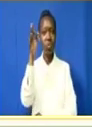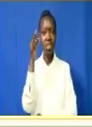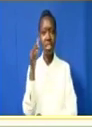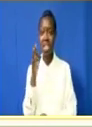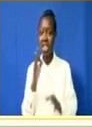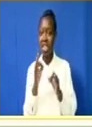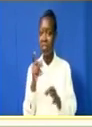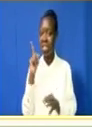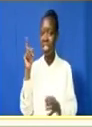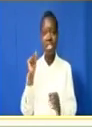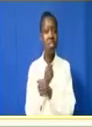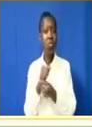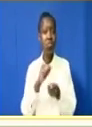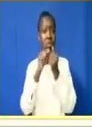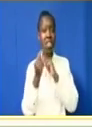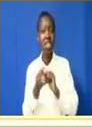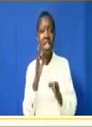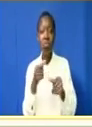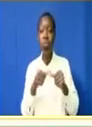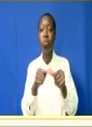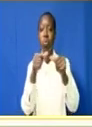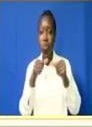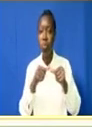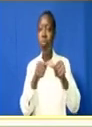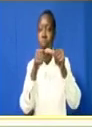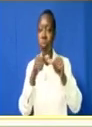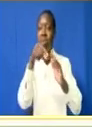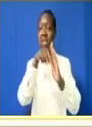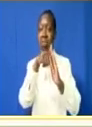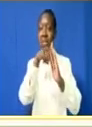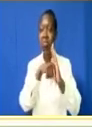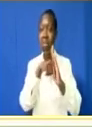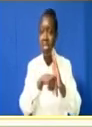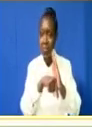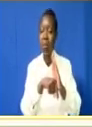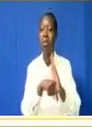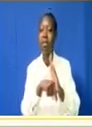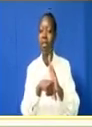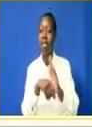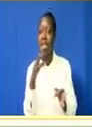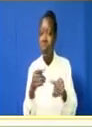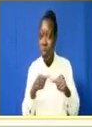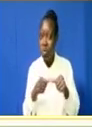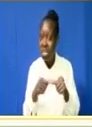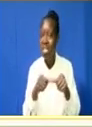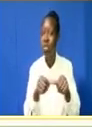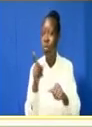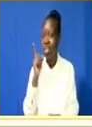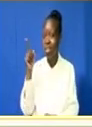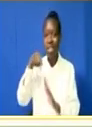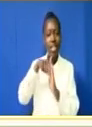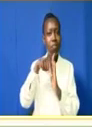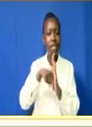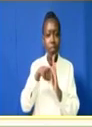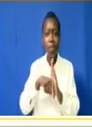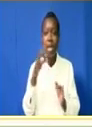change and you continue digging grandma's farm, if you still continue digging the ground from